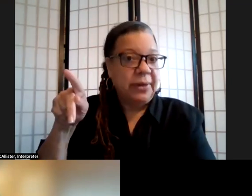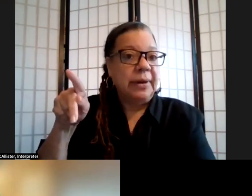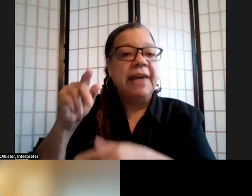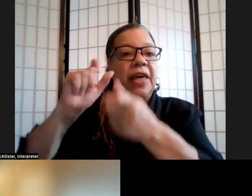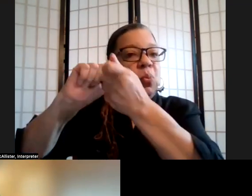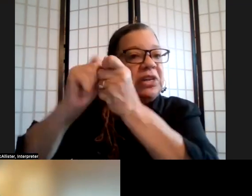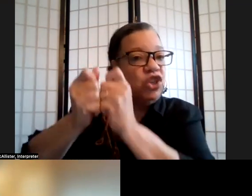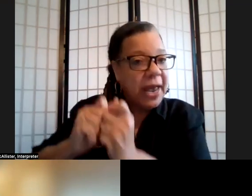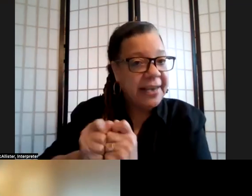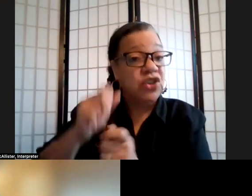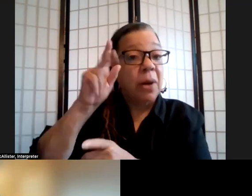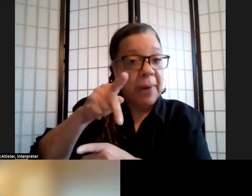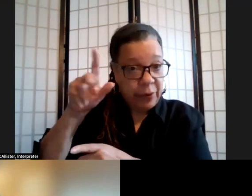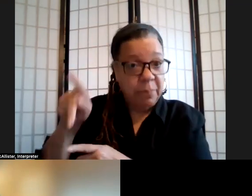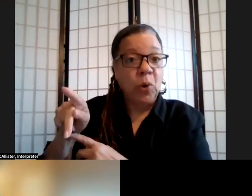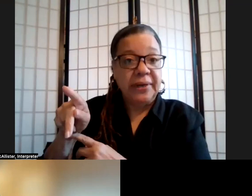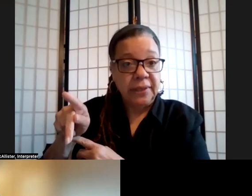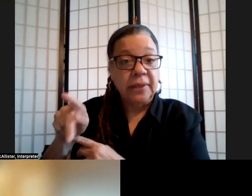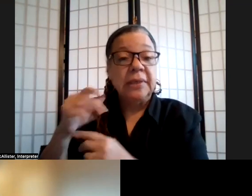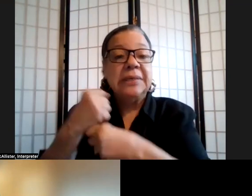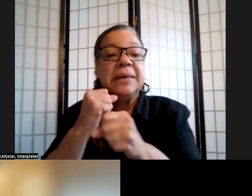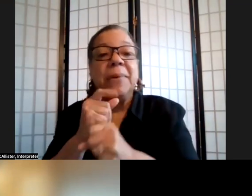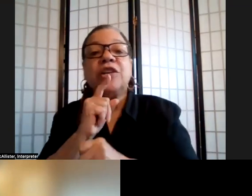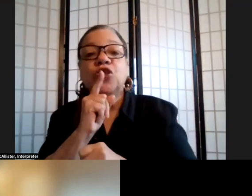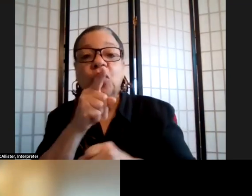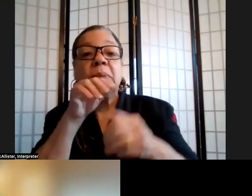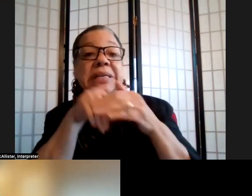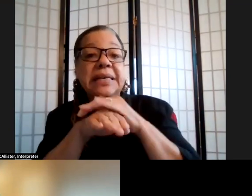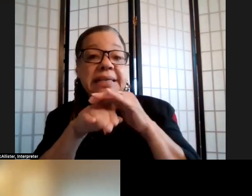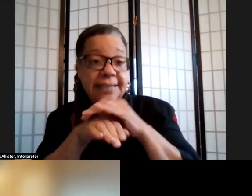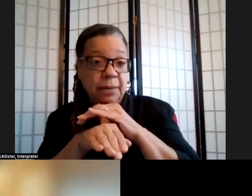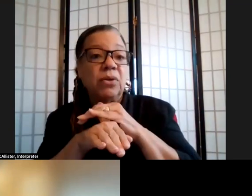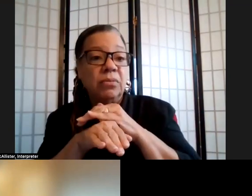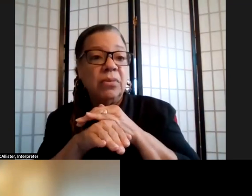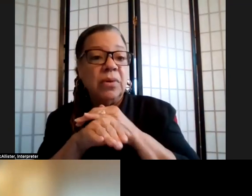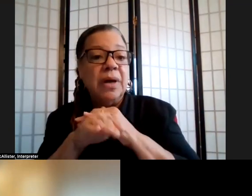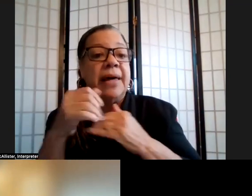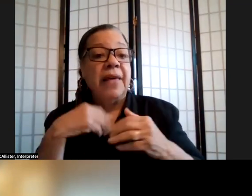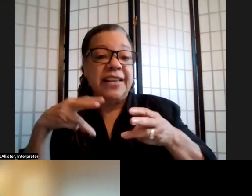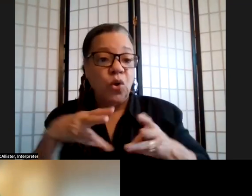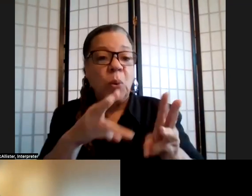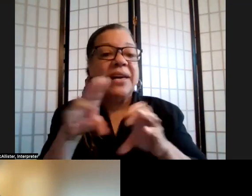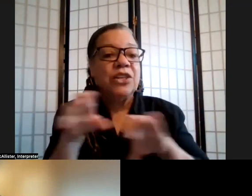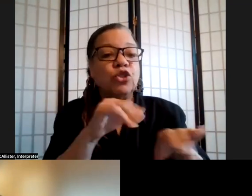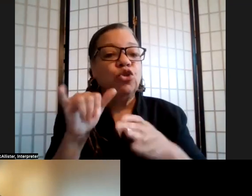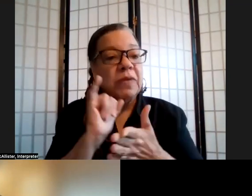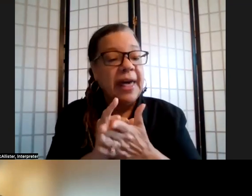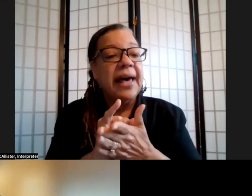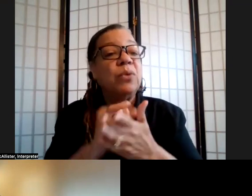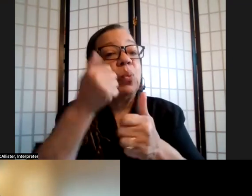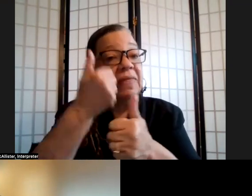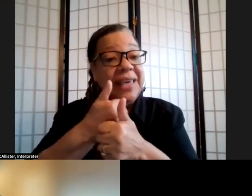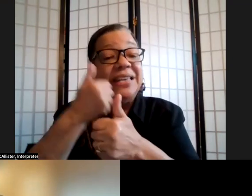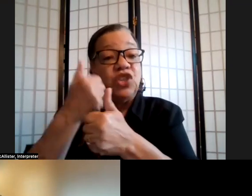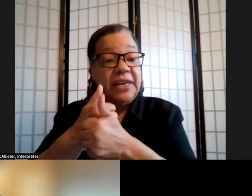our PowerPoint to ensure that it was accessible. And I know there is a way to do that with each of those types